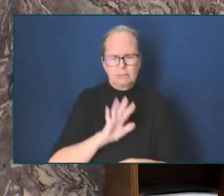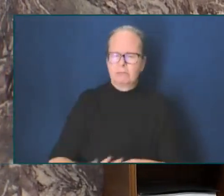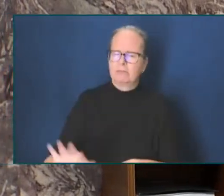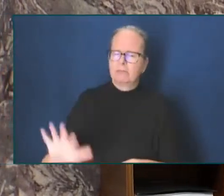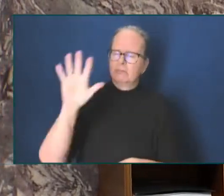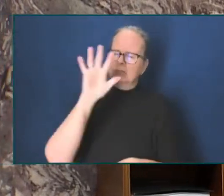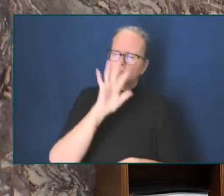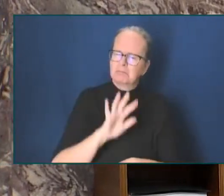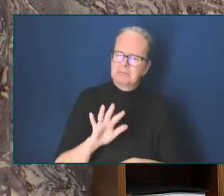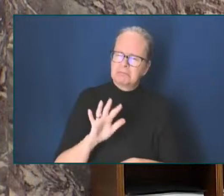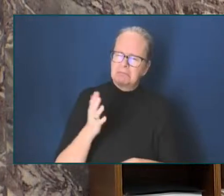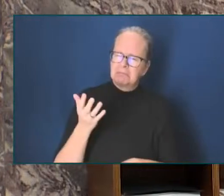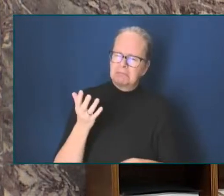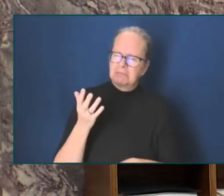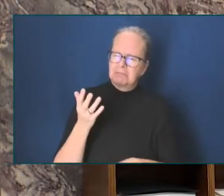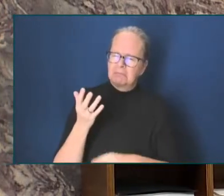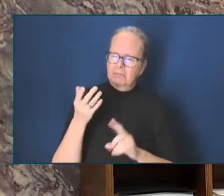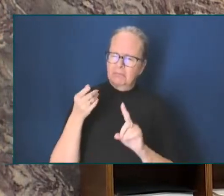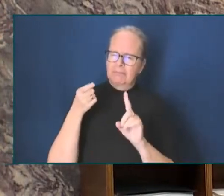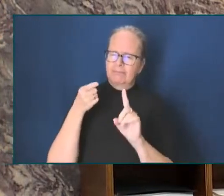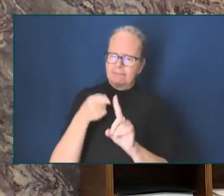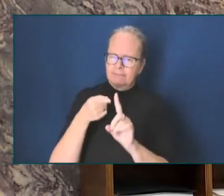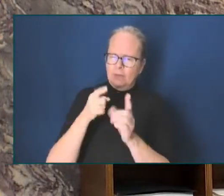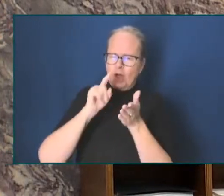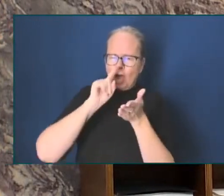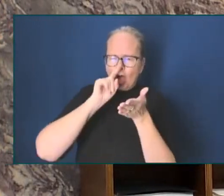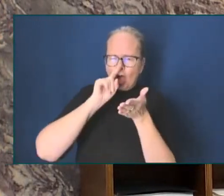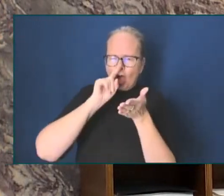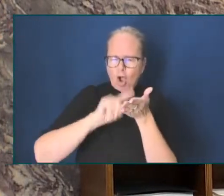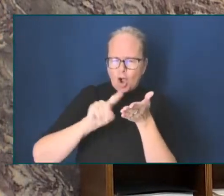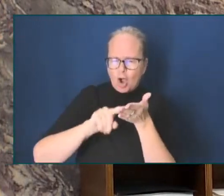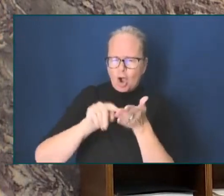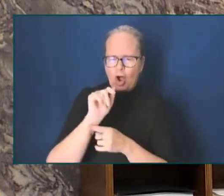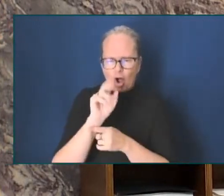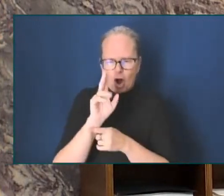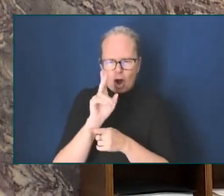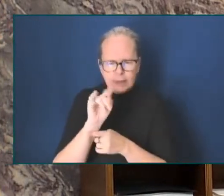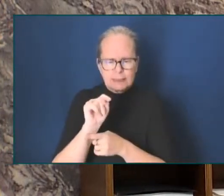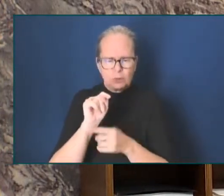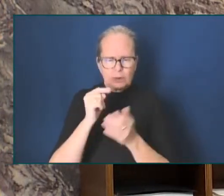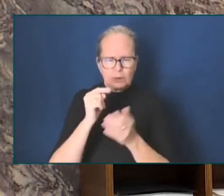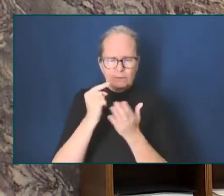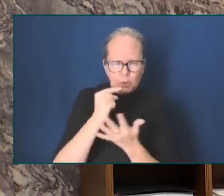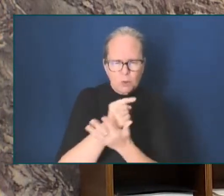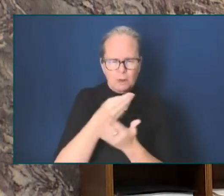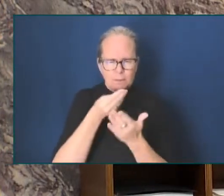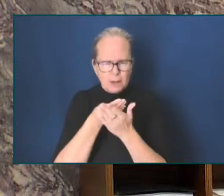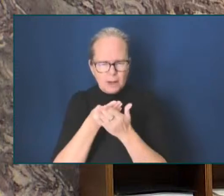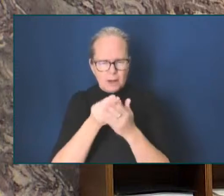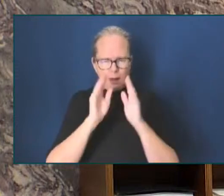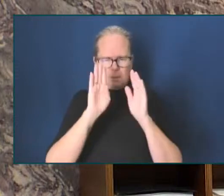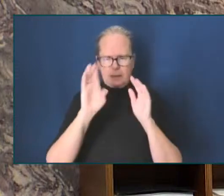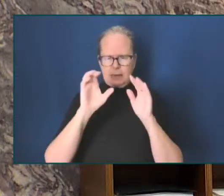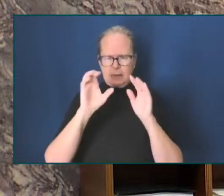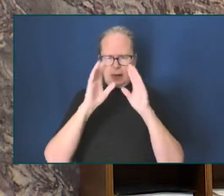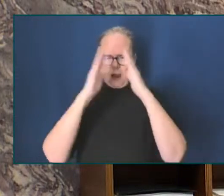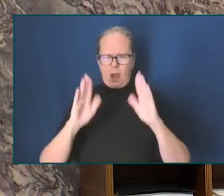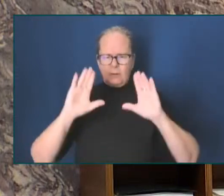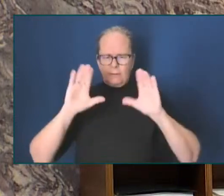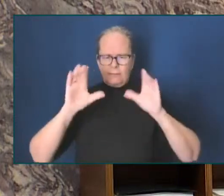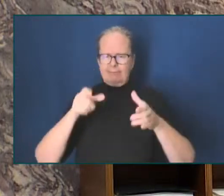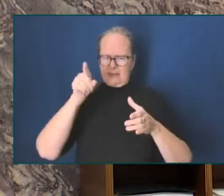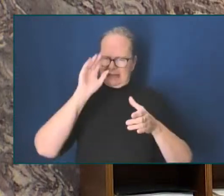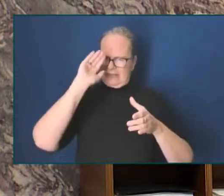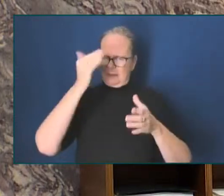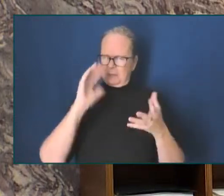reviews related to the mess at BC Housing and Atira. Some of these audits reviews have been leaked by whistleblowers, some have been buried